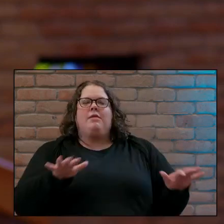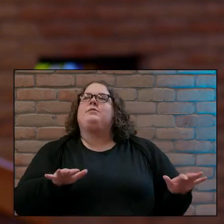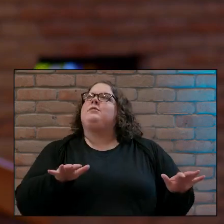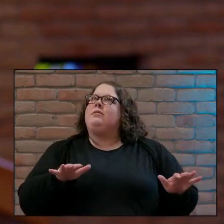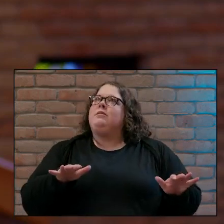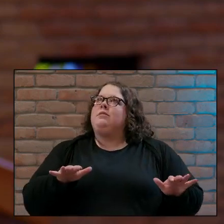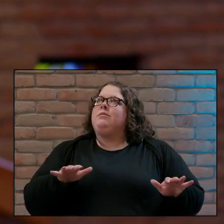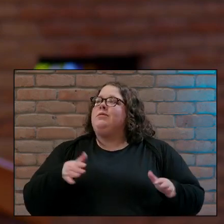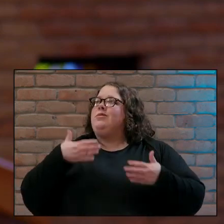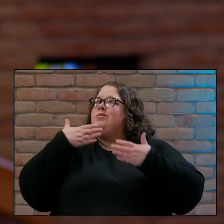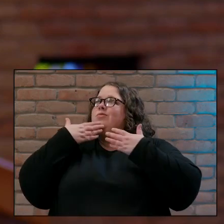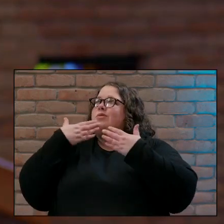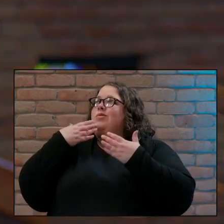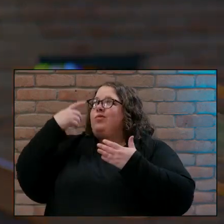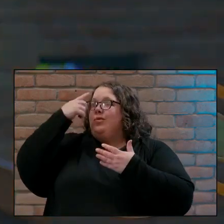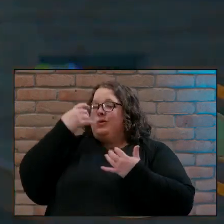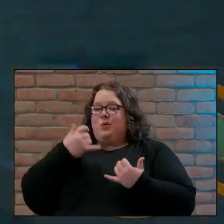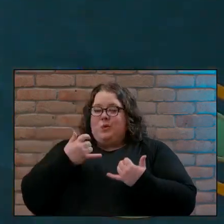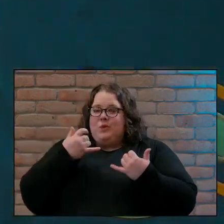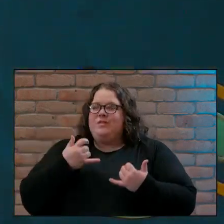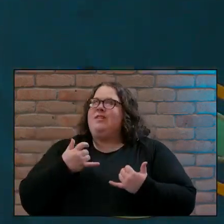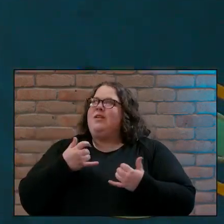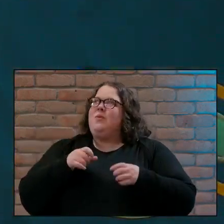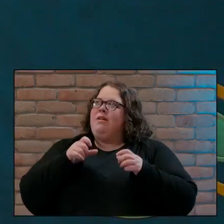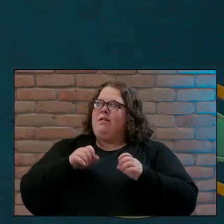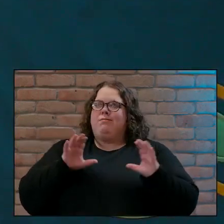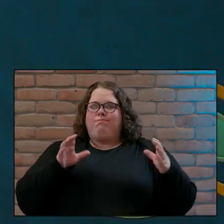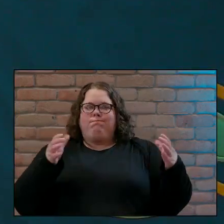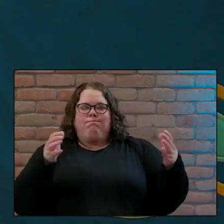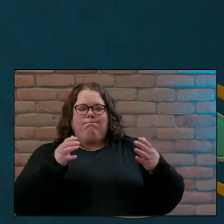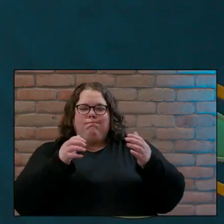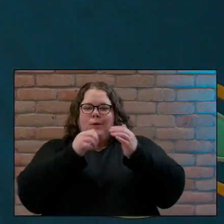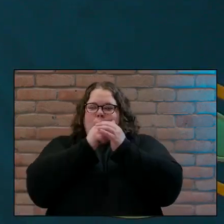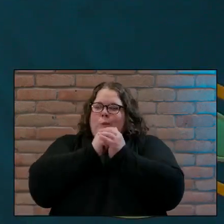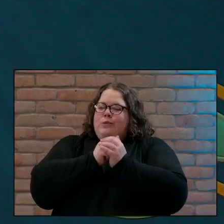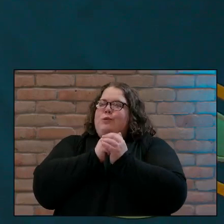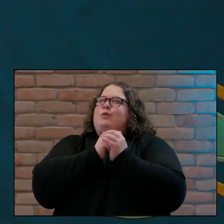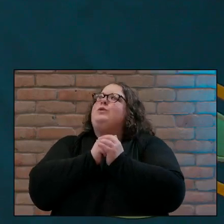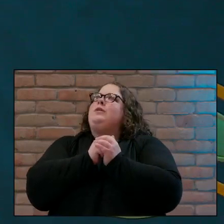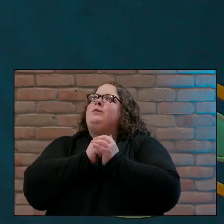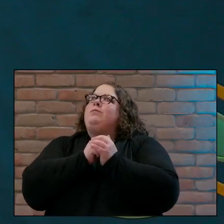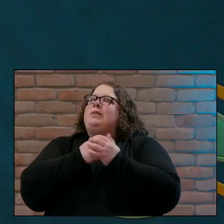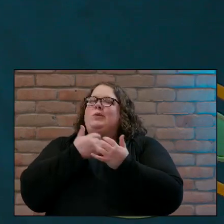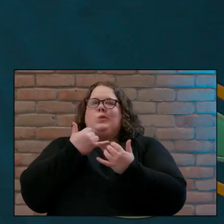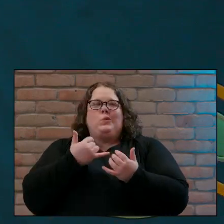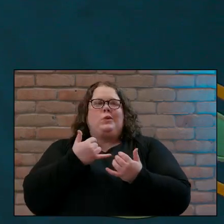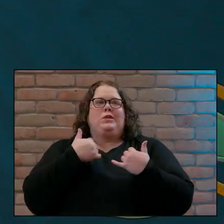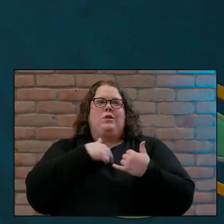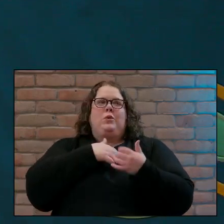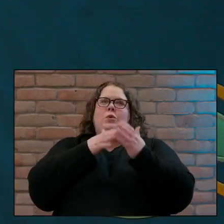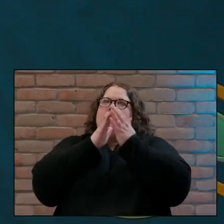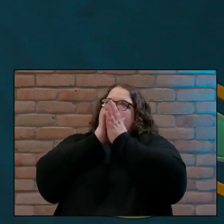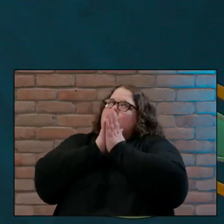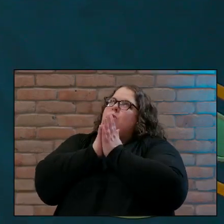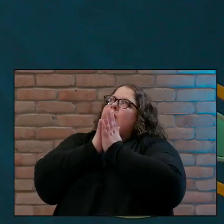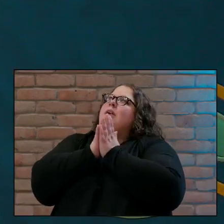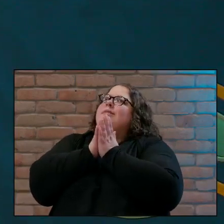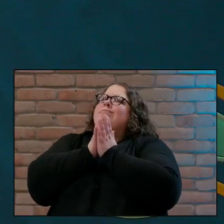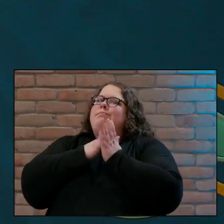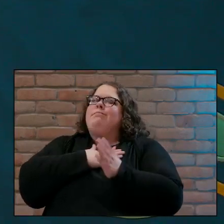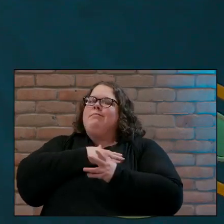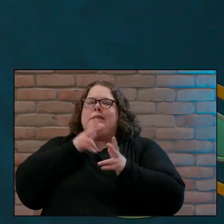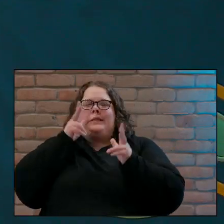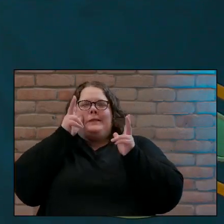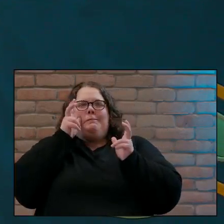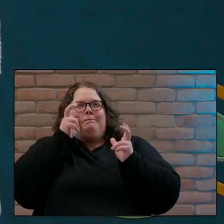for today as we gather and worship. Hear us as we lift our voices in prayer and praise. Lead us by